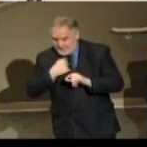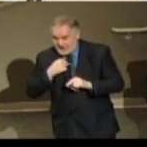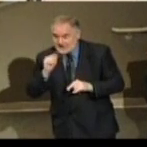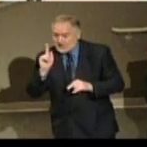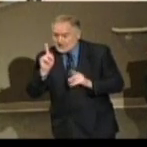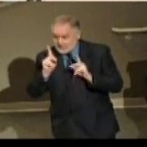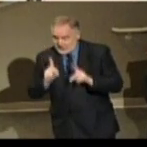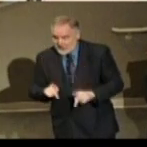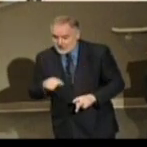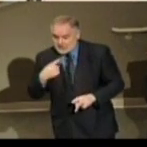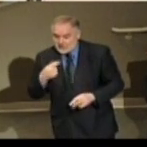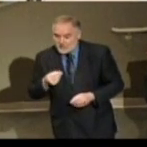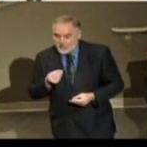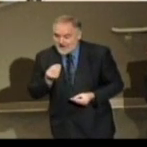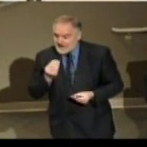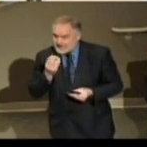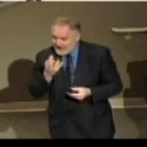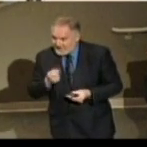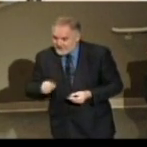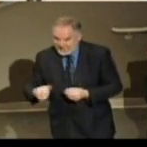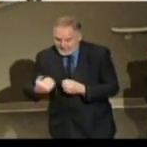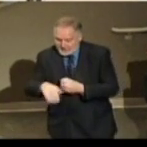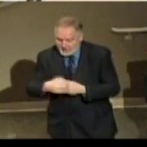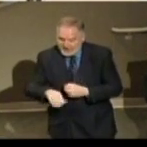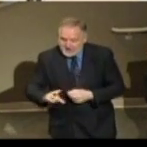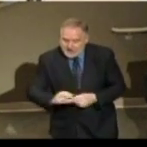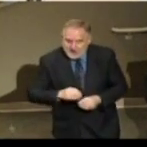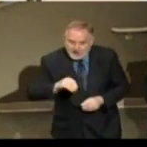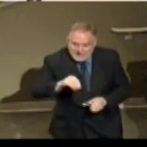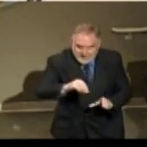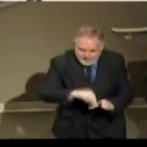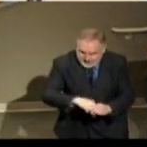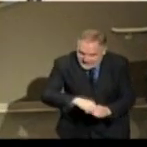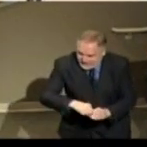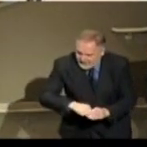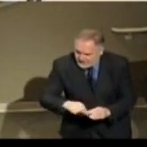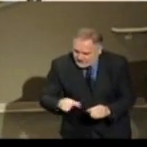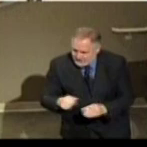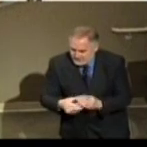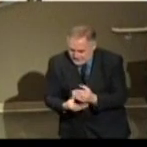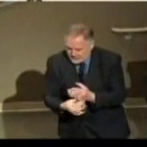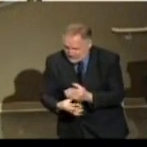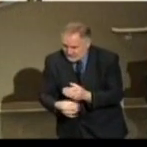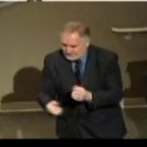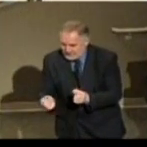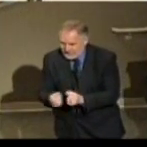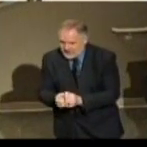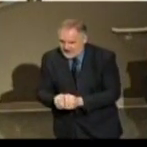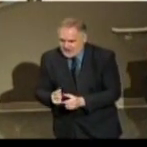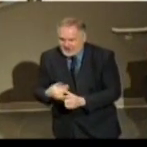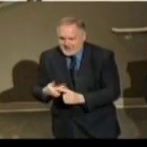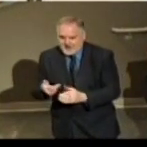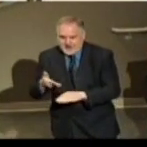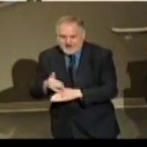he dips a sop with Judas. And even after that, the disciples cannot believe